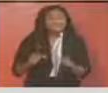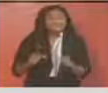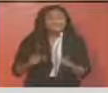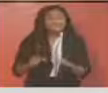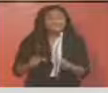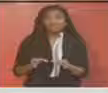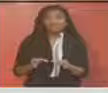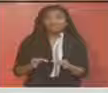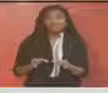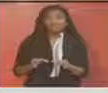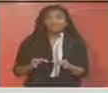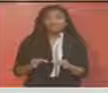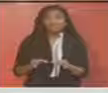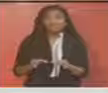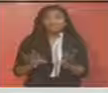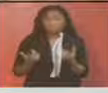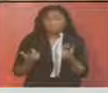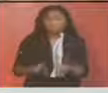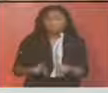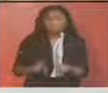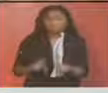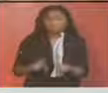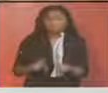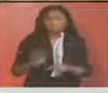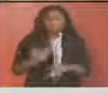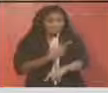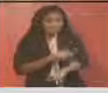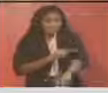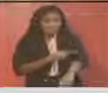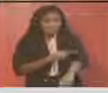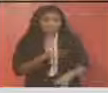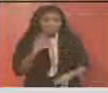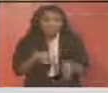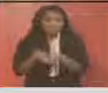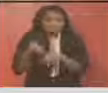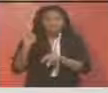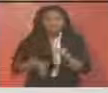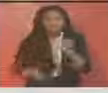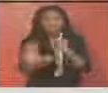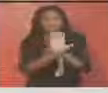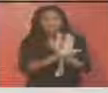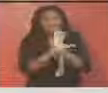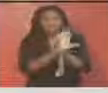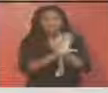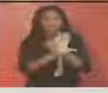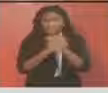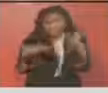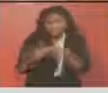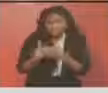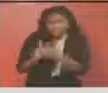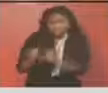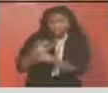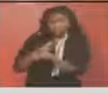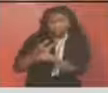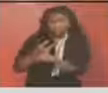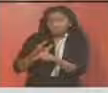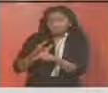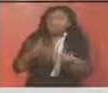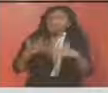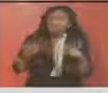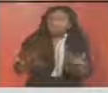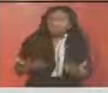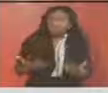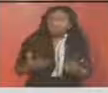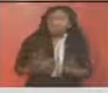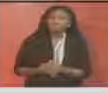to be less effective against one or more variants, there is another alternative. It is also possible to change